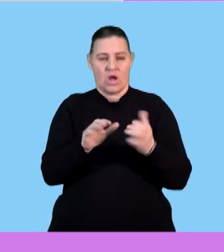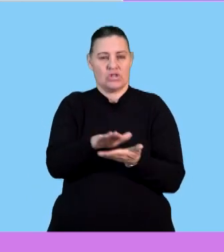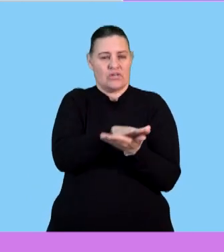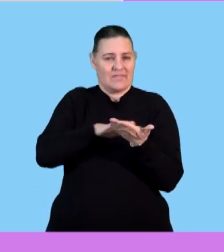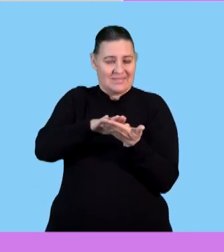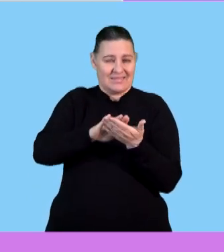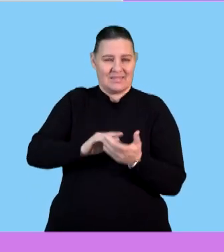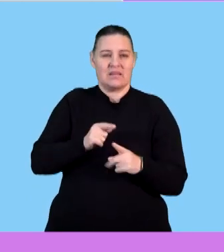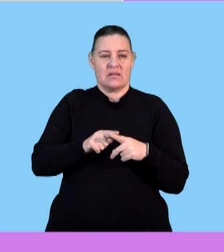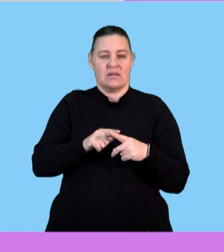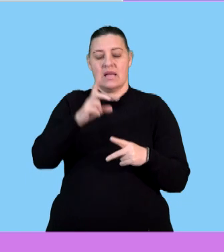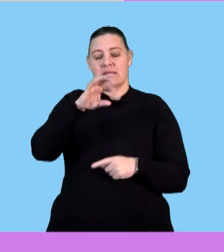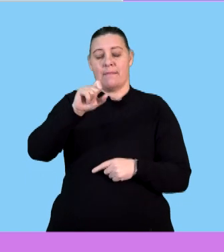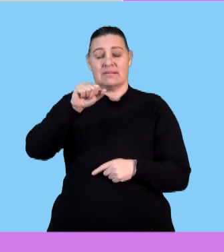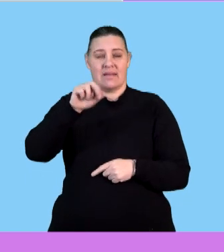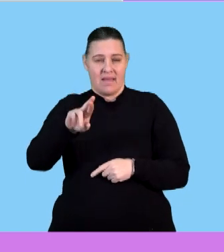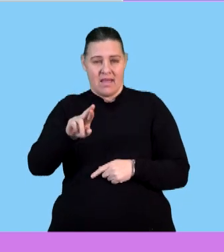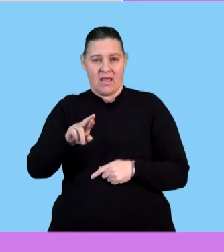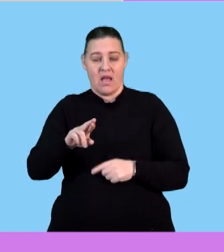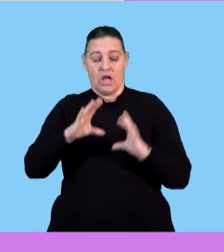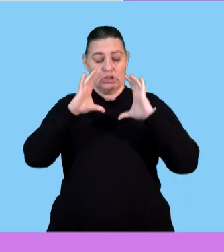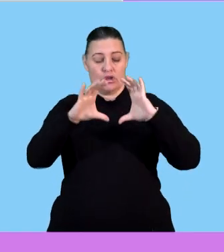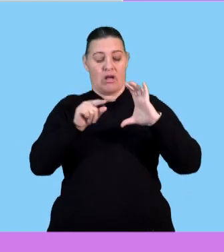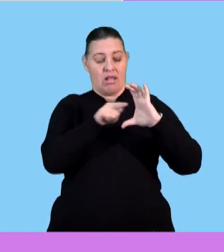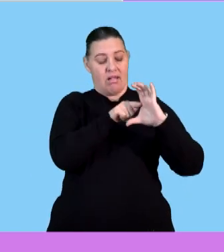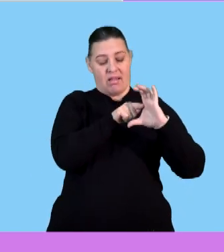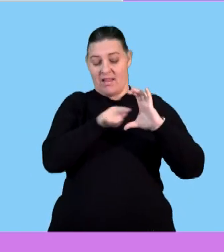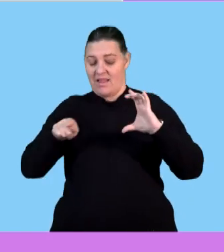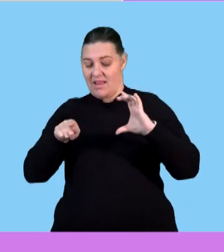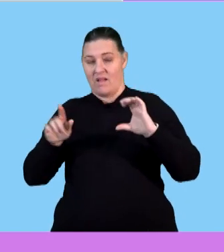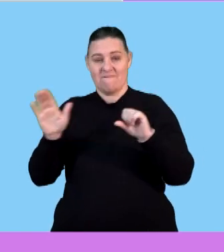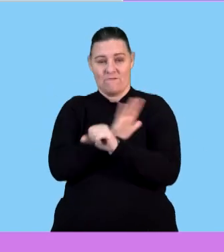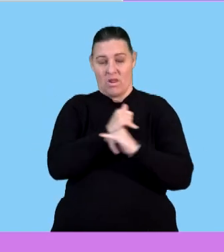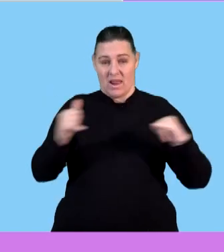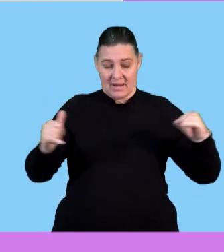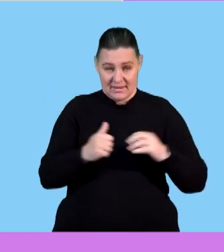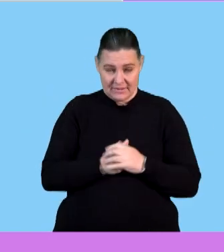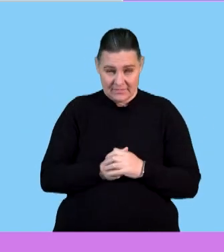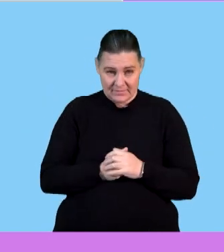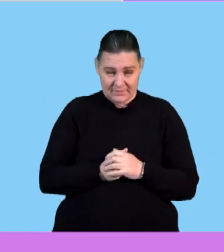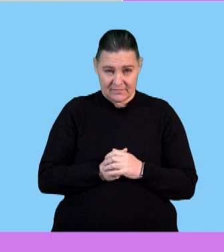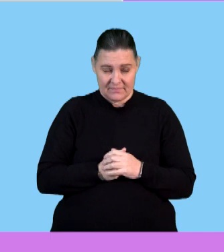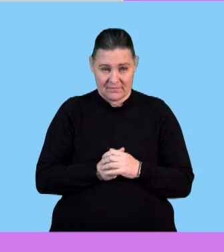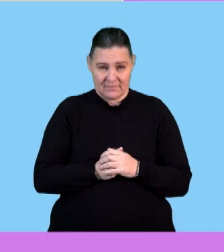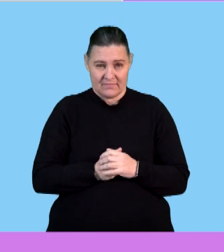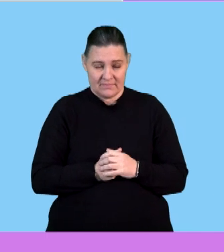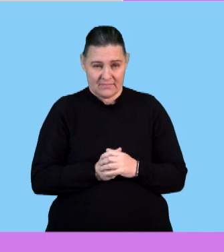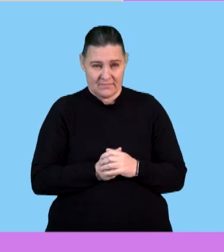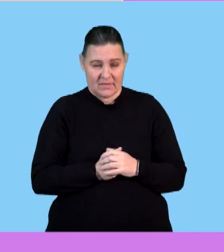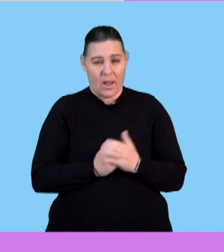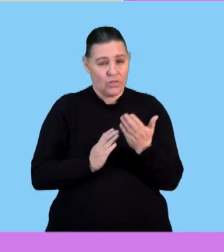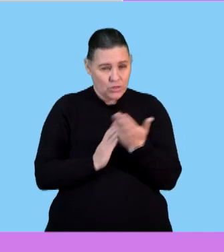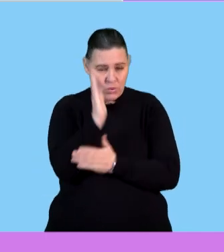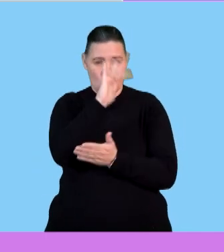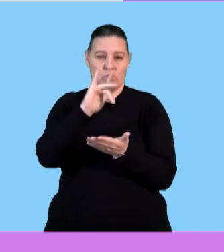is a measurement of a surface. Diameter, a straight line from one point on the circumference to